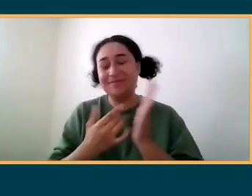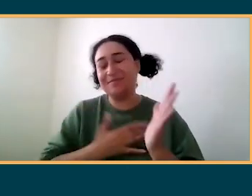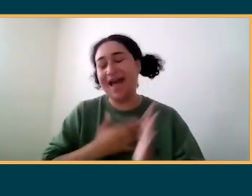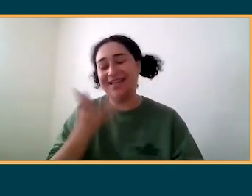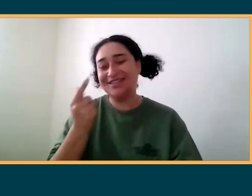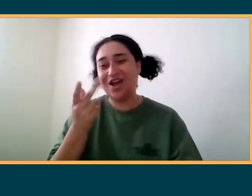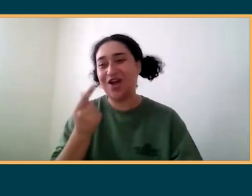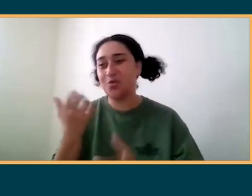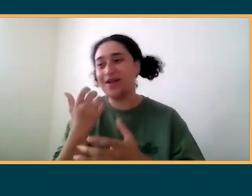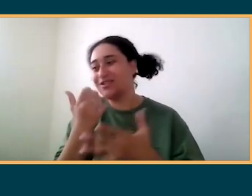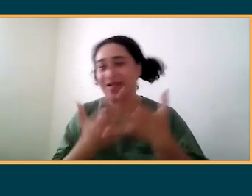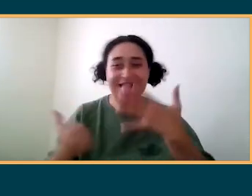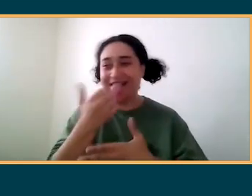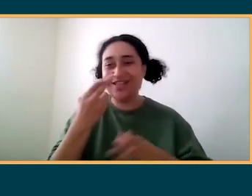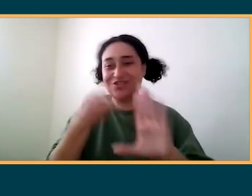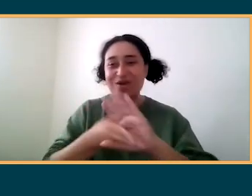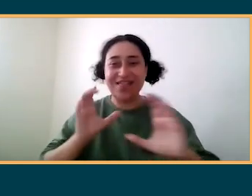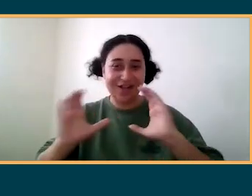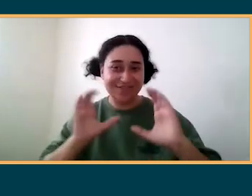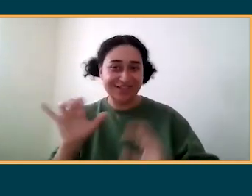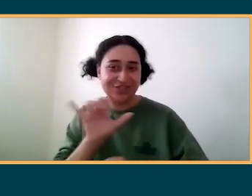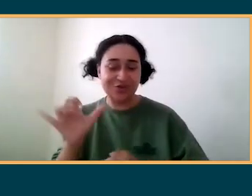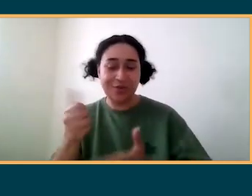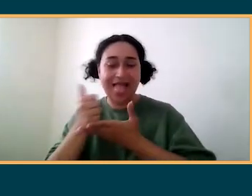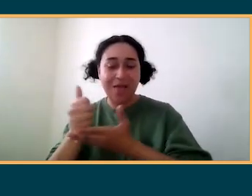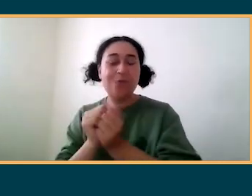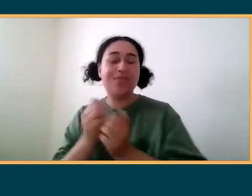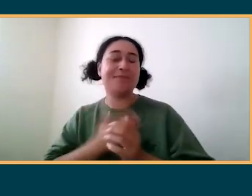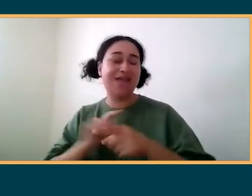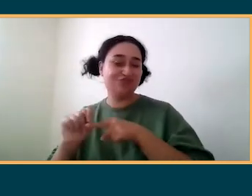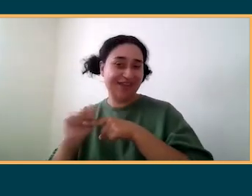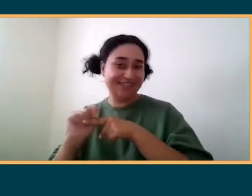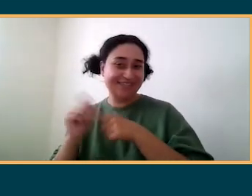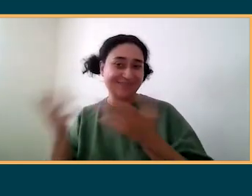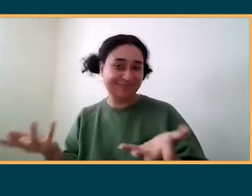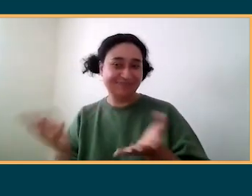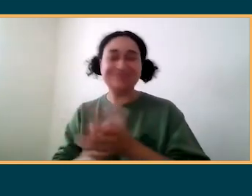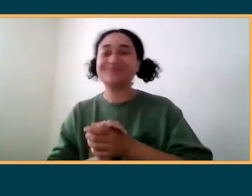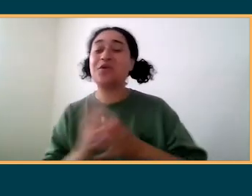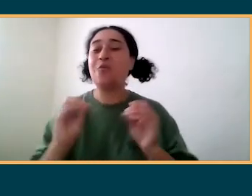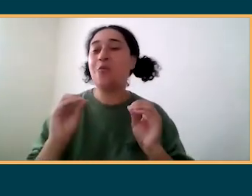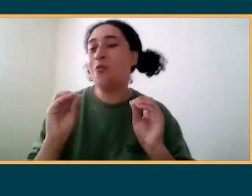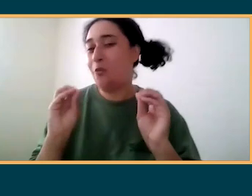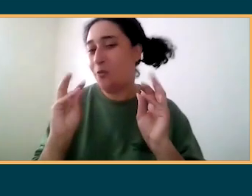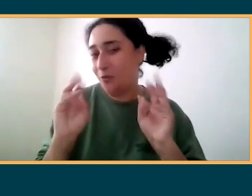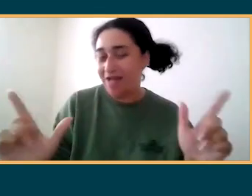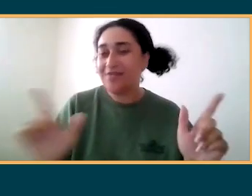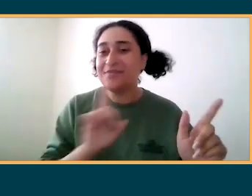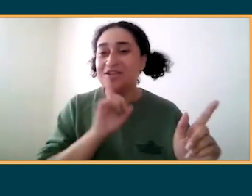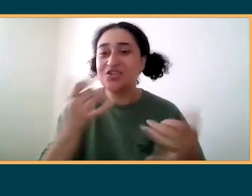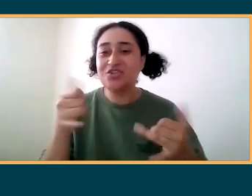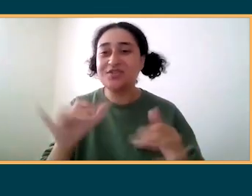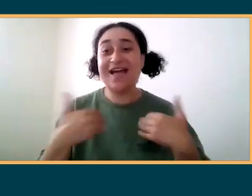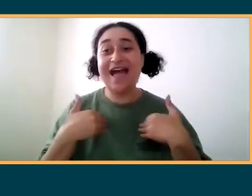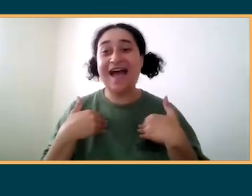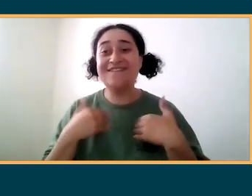to join in on the conversation as well and help with my trainings. Well, we're dedicated to make sure you still have a fiance at the end